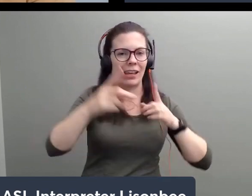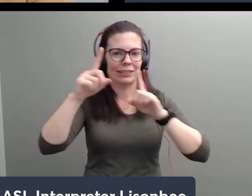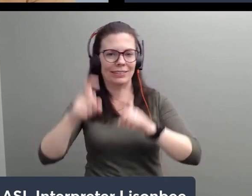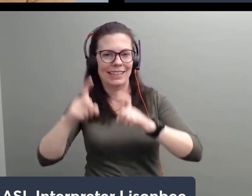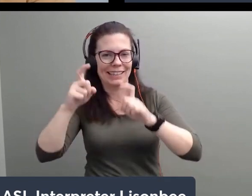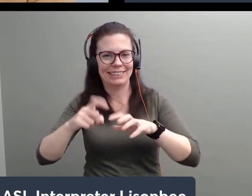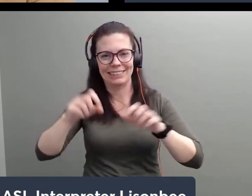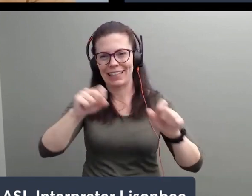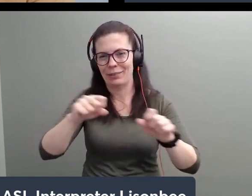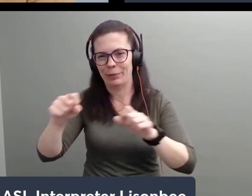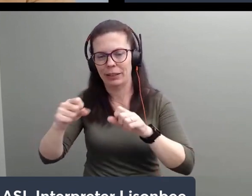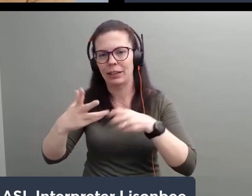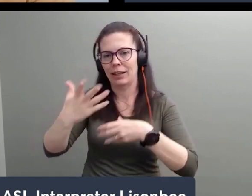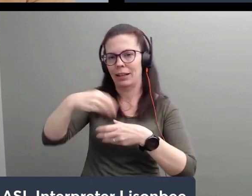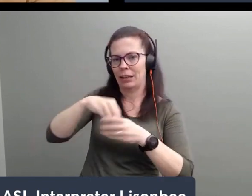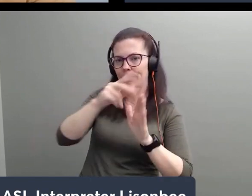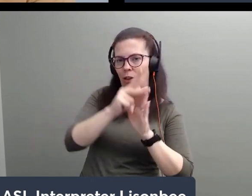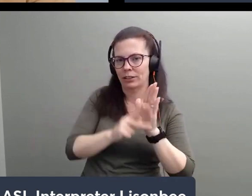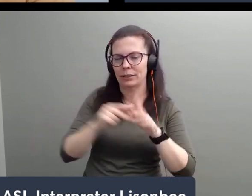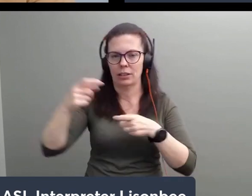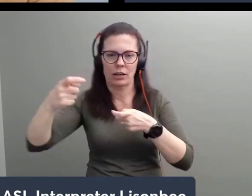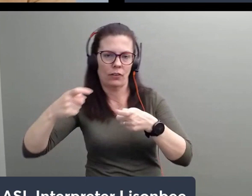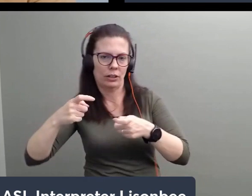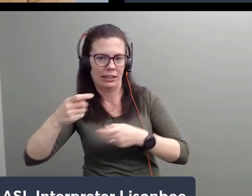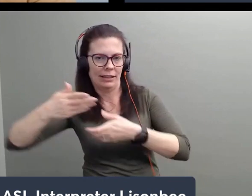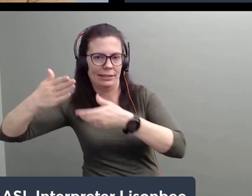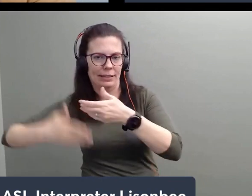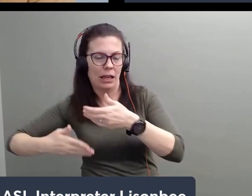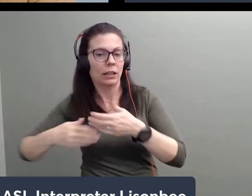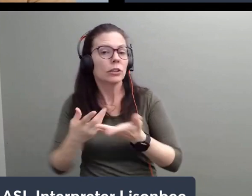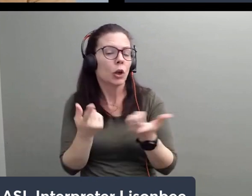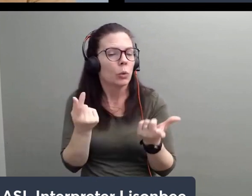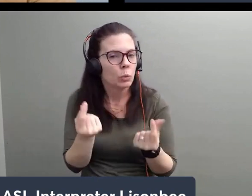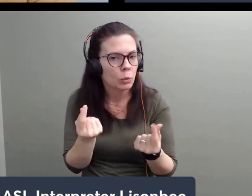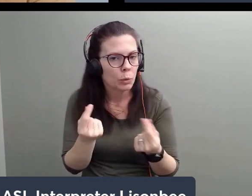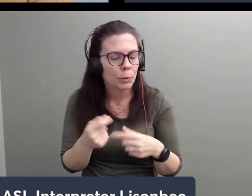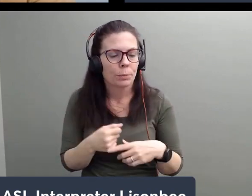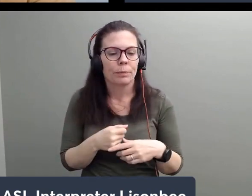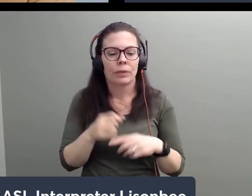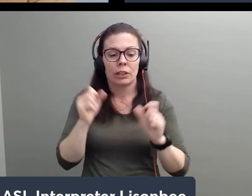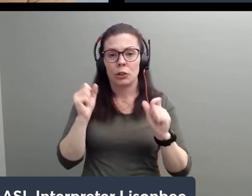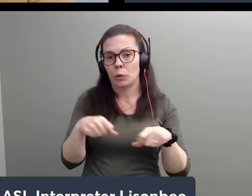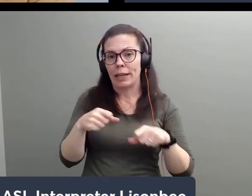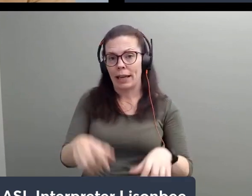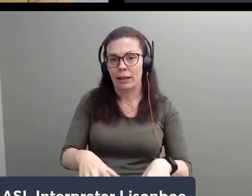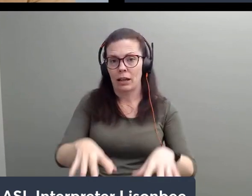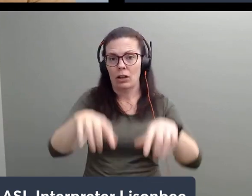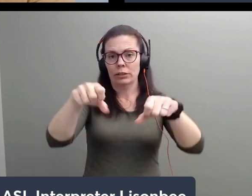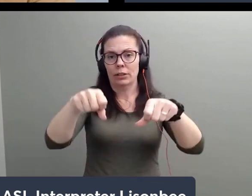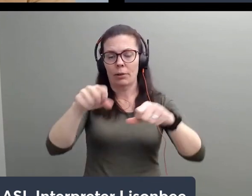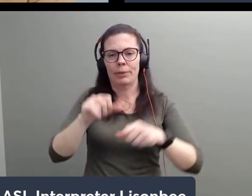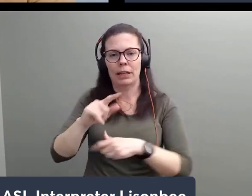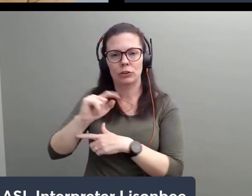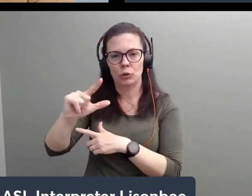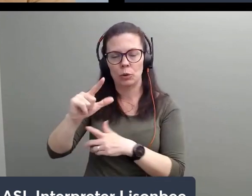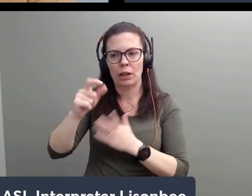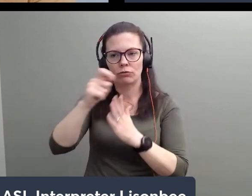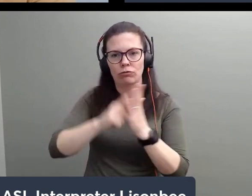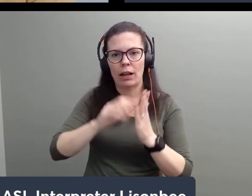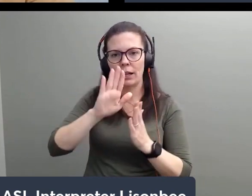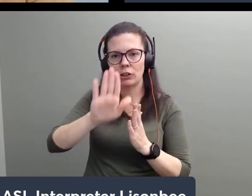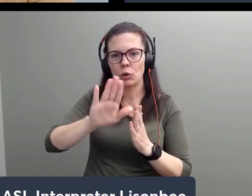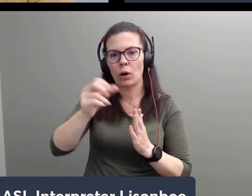into the policy and governance side. So what you can do is you can adopt this tool and write your own